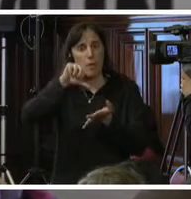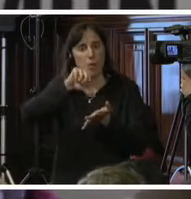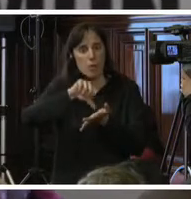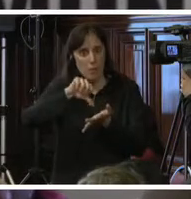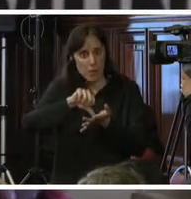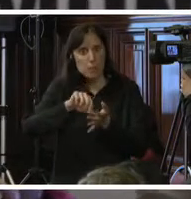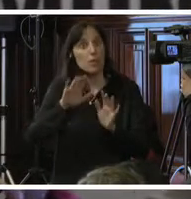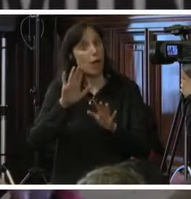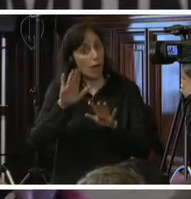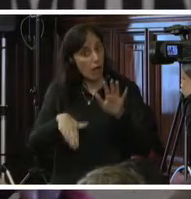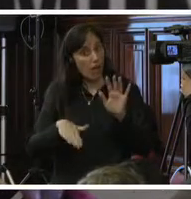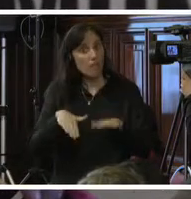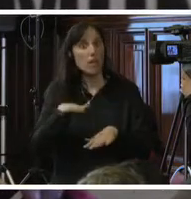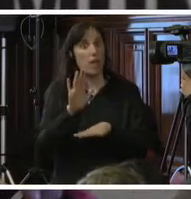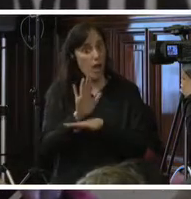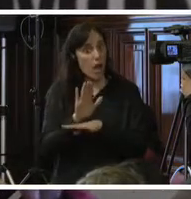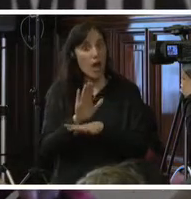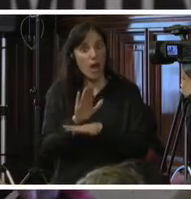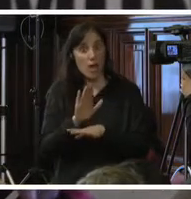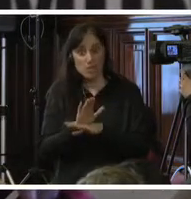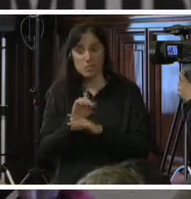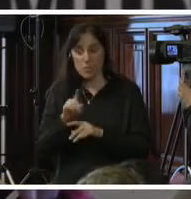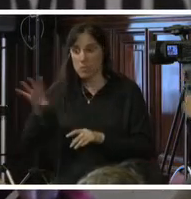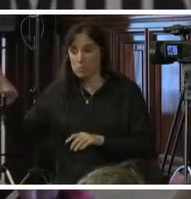often, and that is too often ignored.